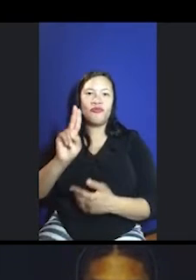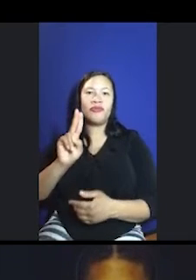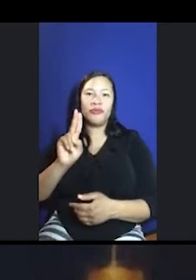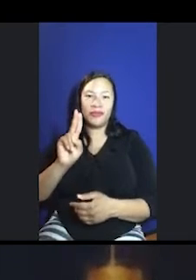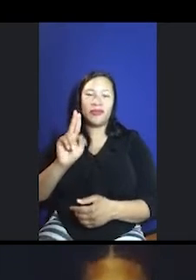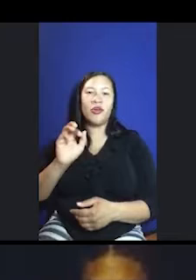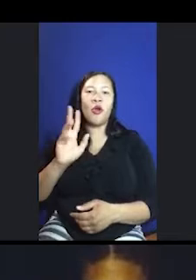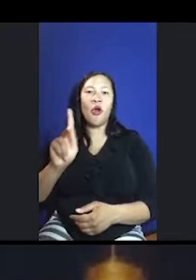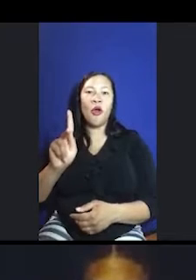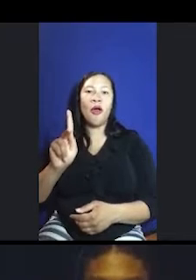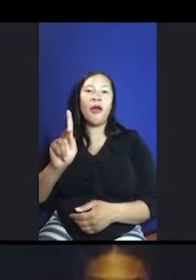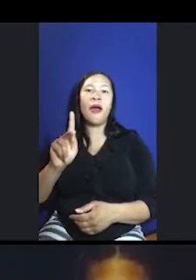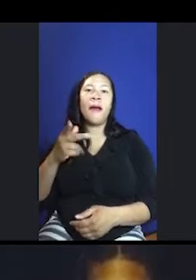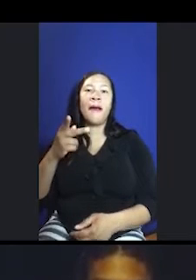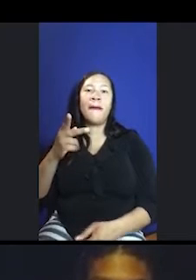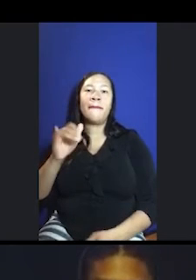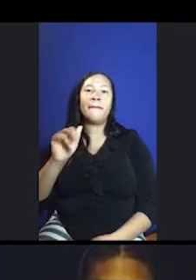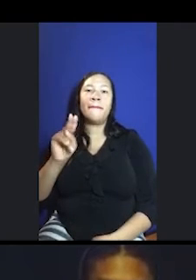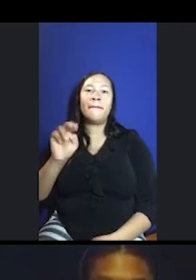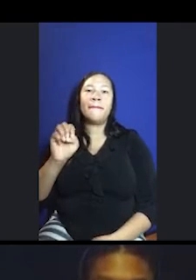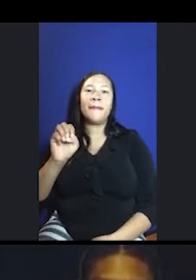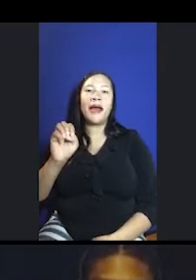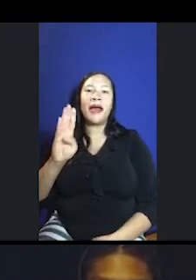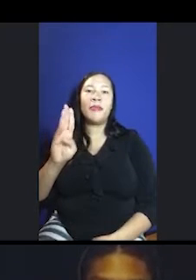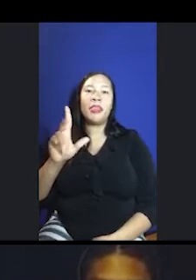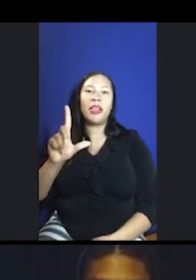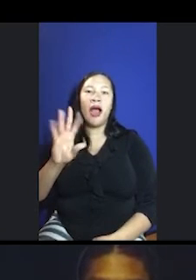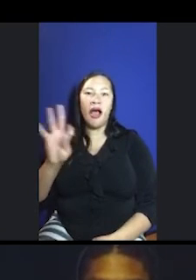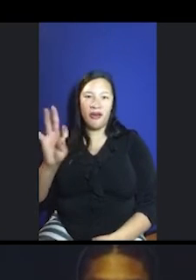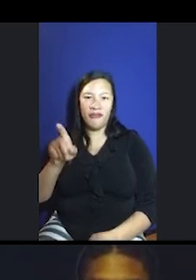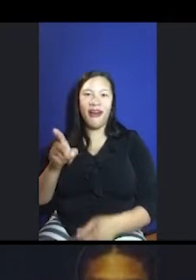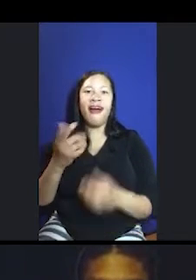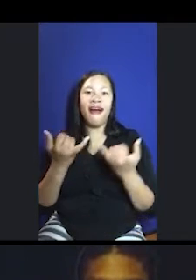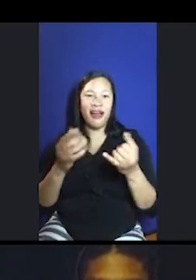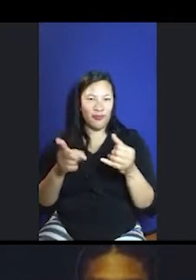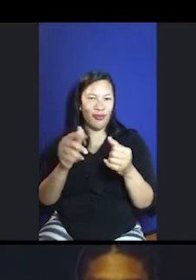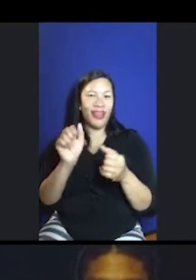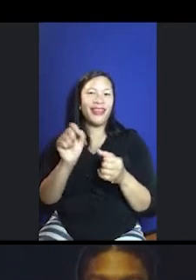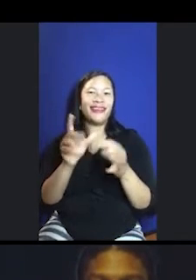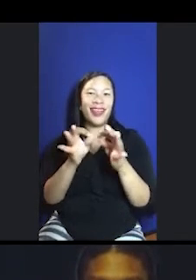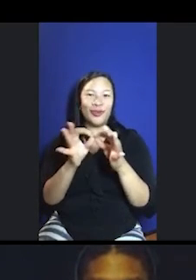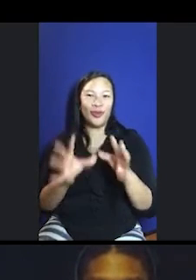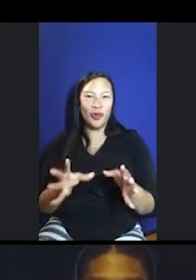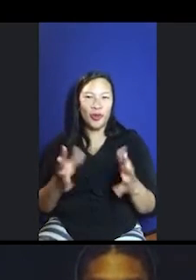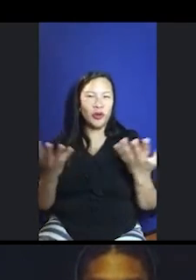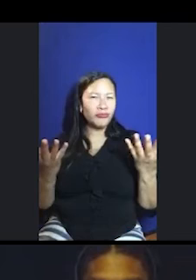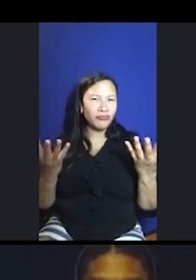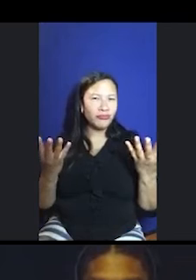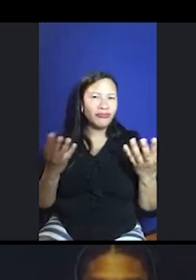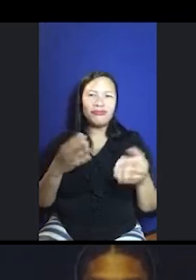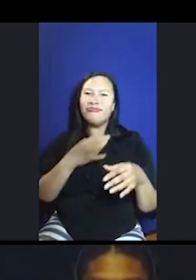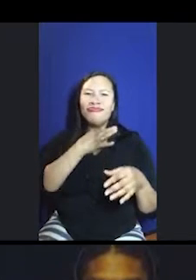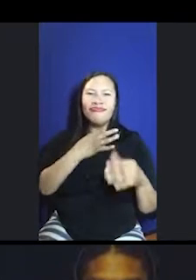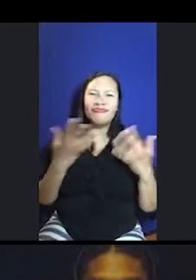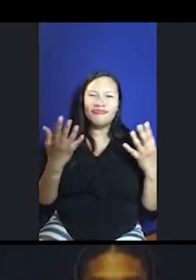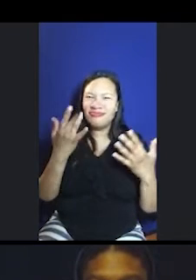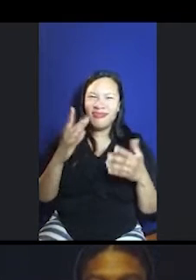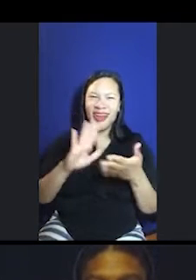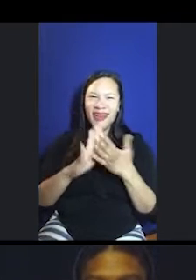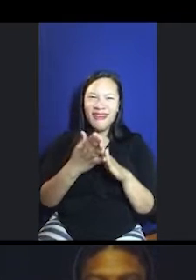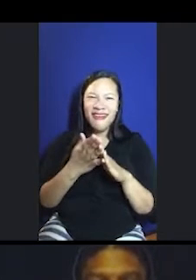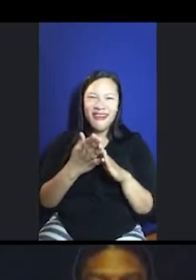Bluff. I see you are an ASL interpreter. What's got you into doing that?